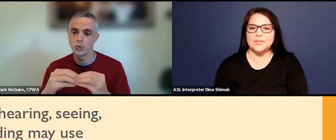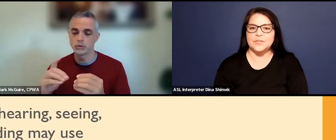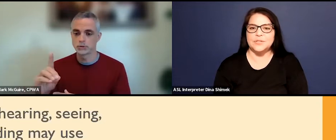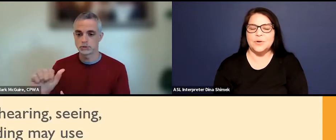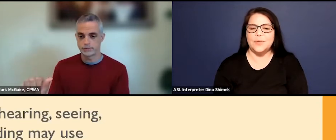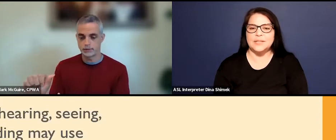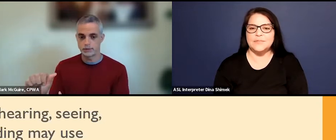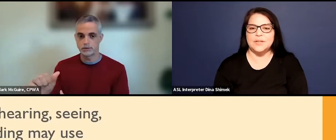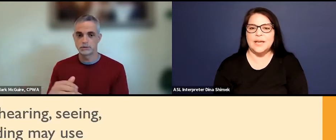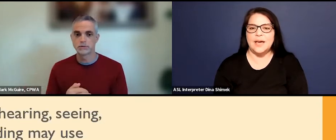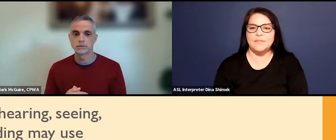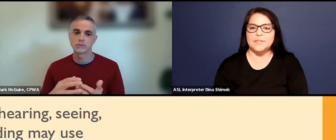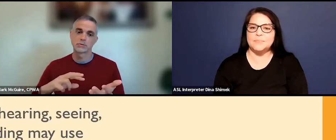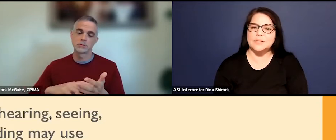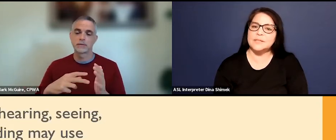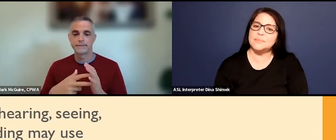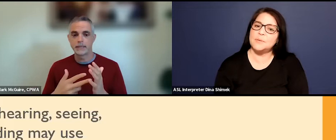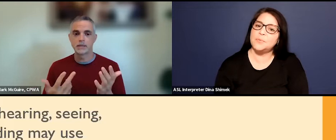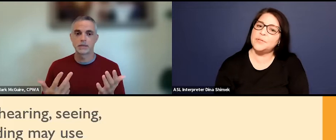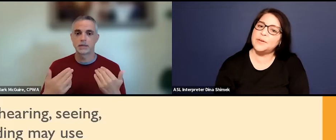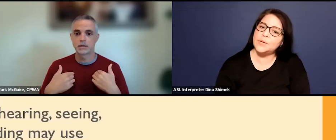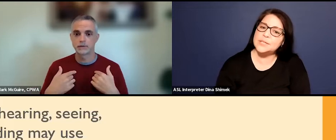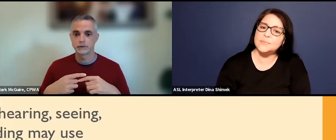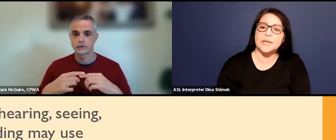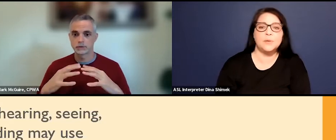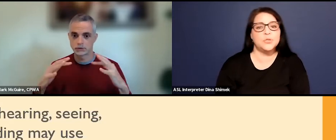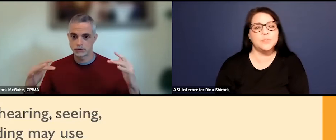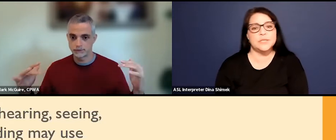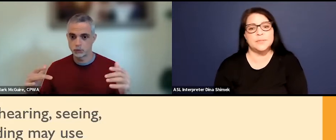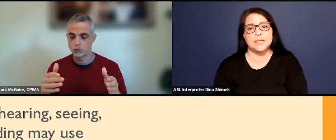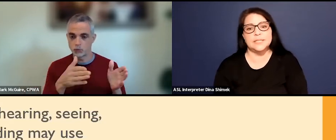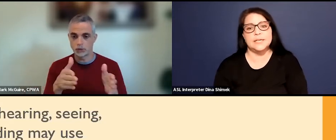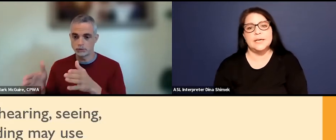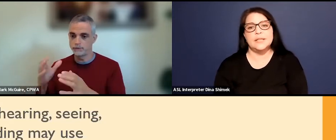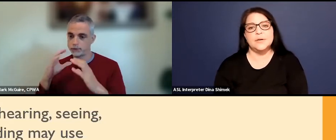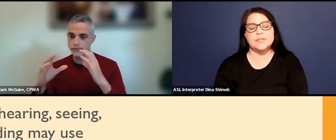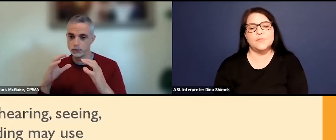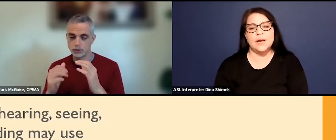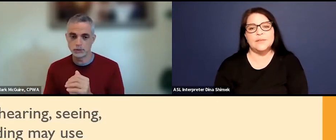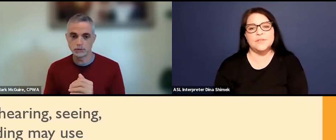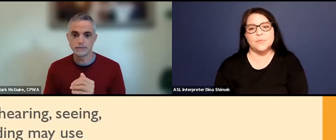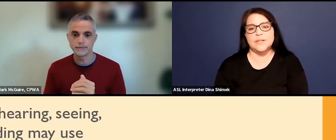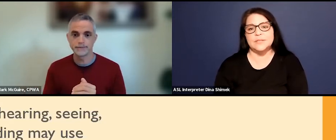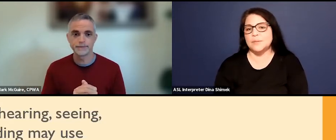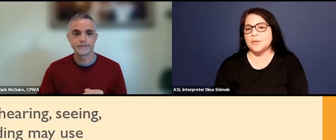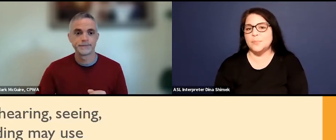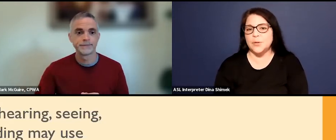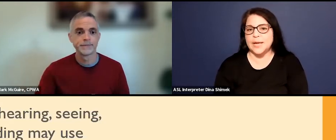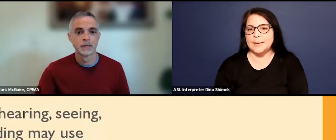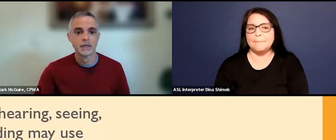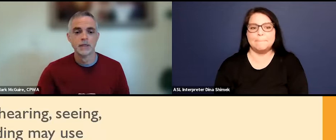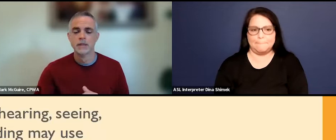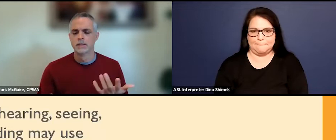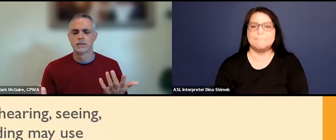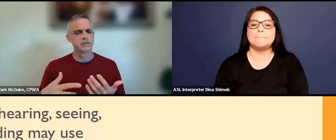Okay, so we definitely have, it depends, because some people, whether they have one disability or multiple disabilities, there is a variety of different ways to be able to